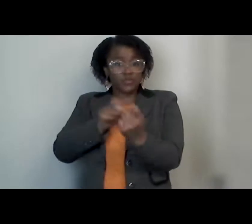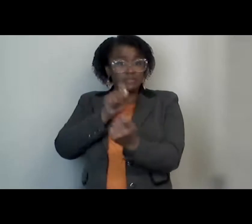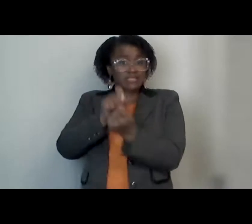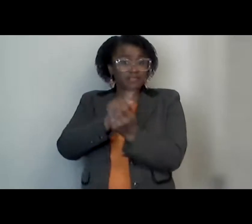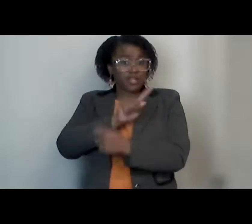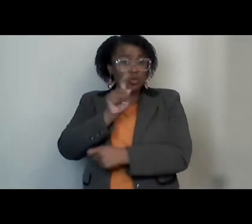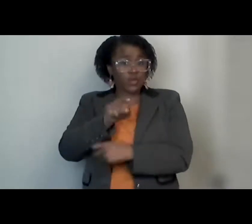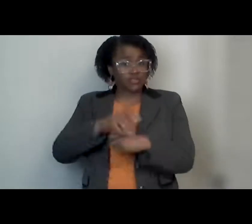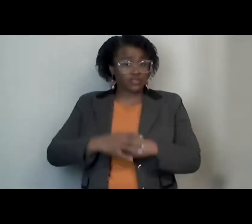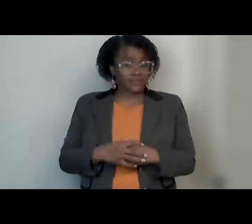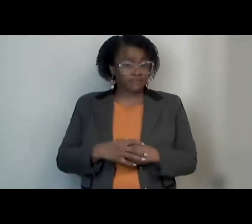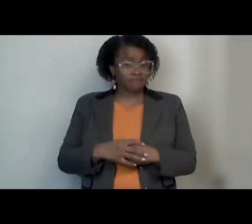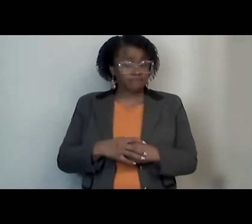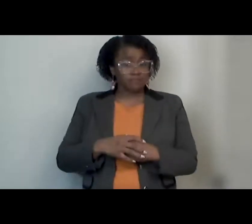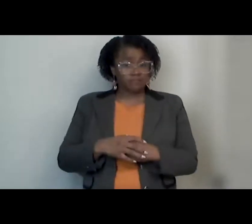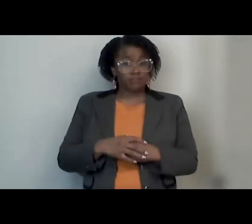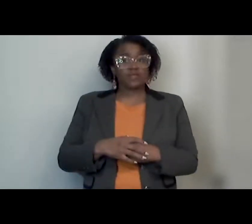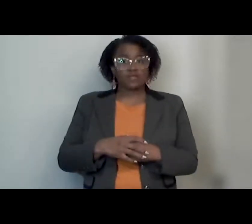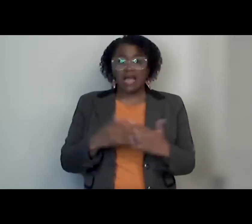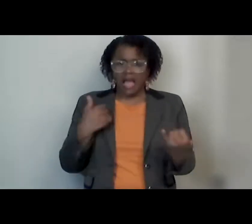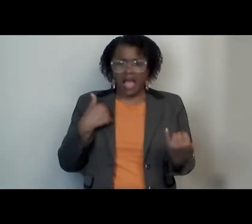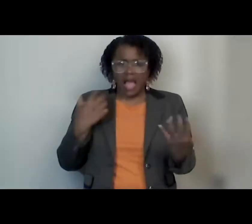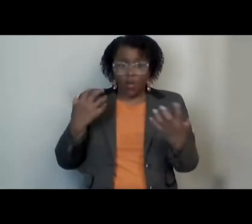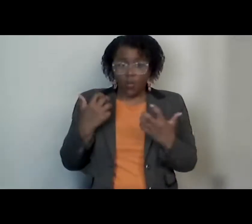And leading up to this, I just want to also